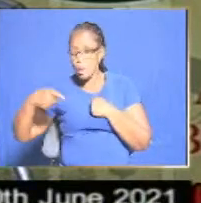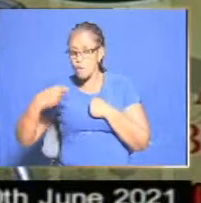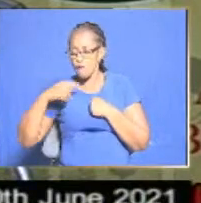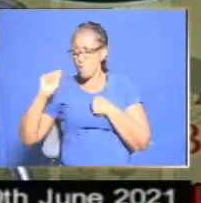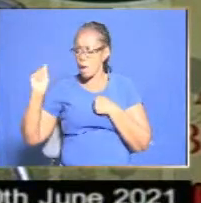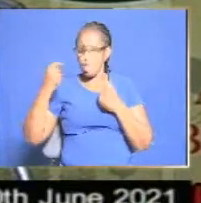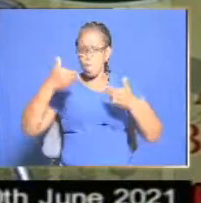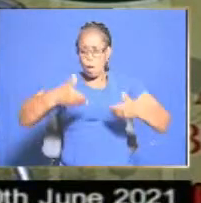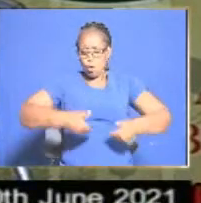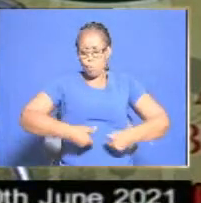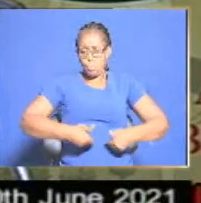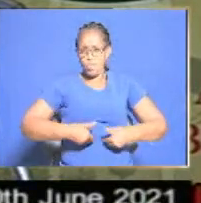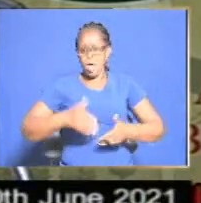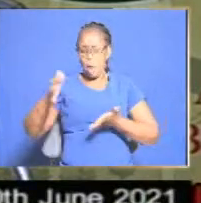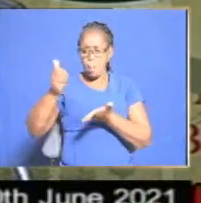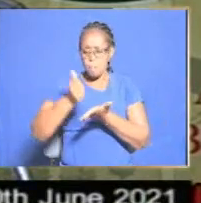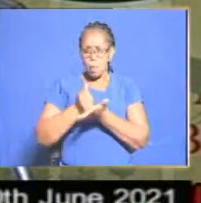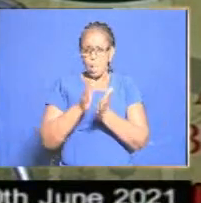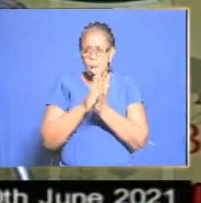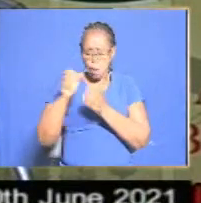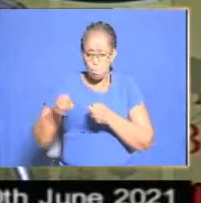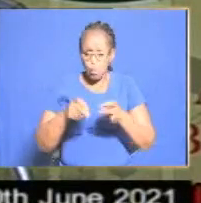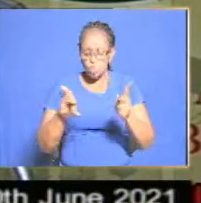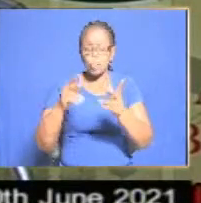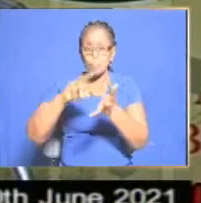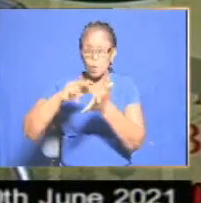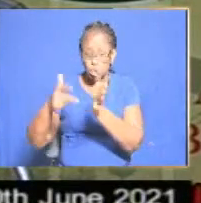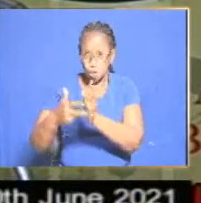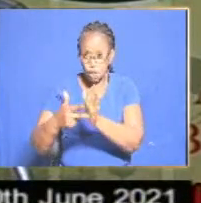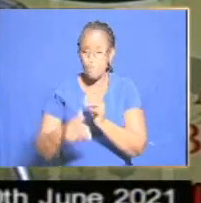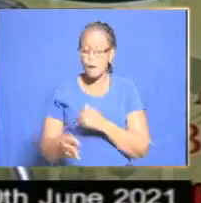Youth Employment and Opportunities Project,